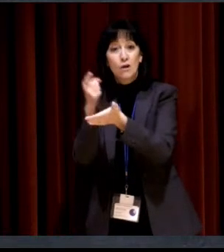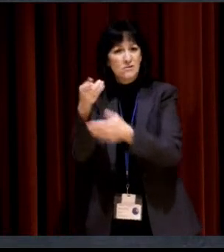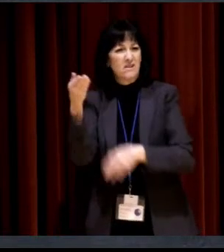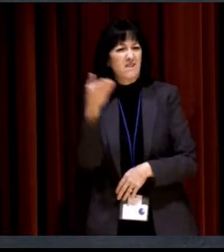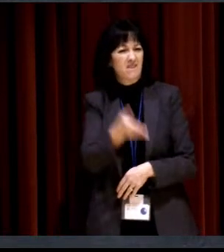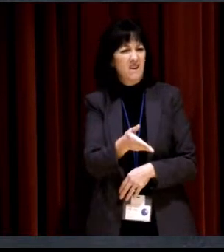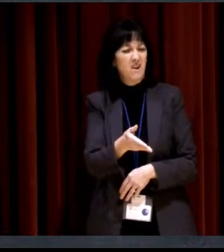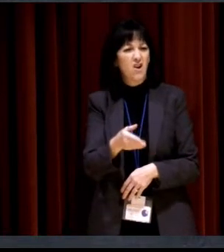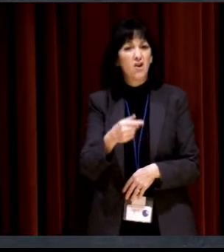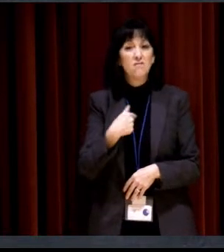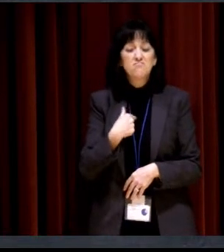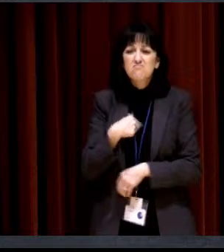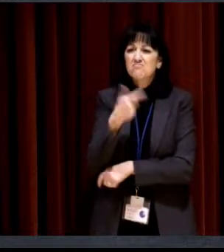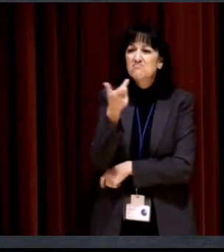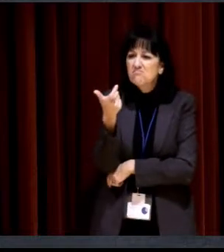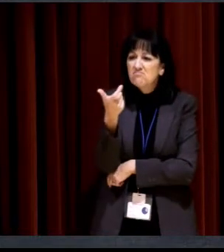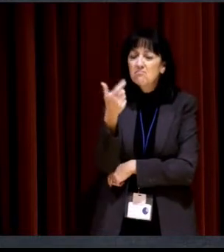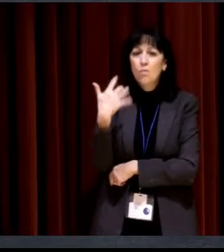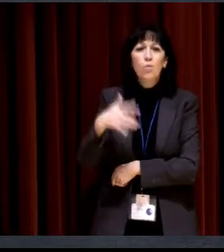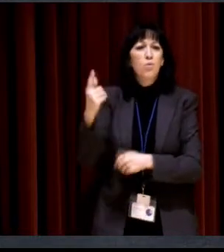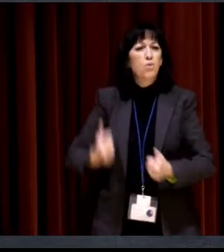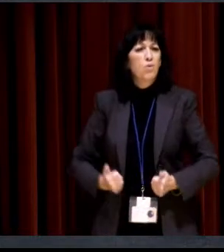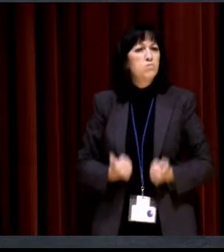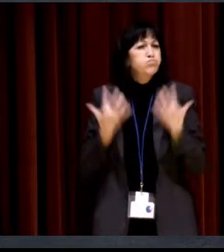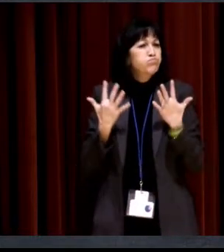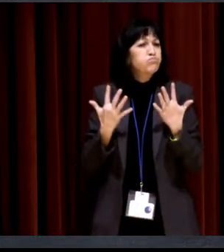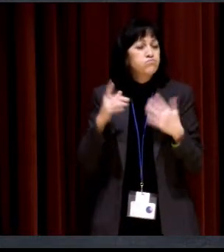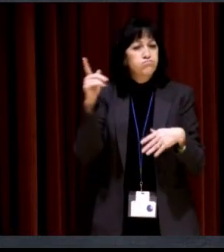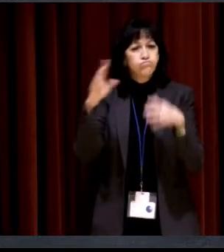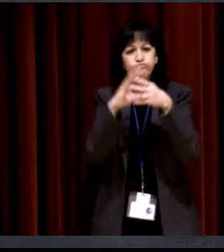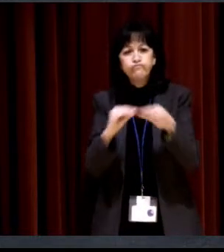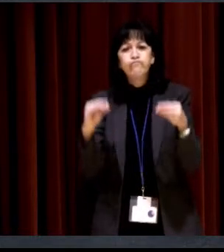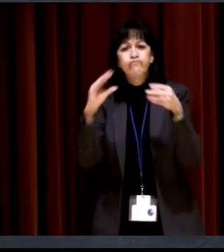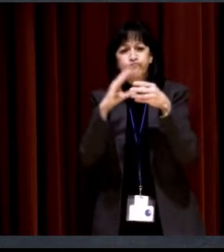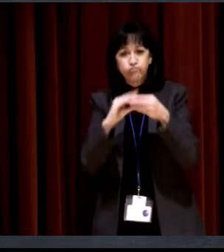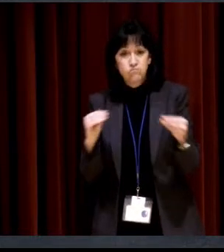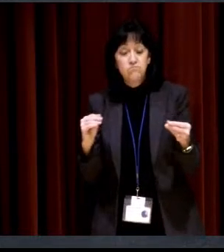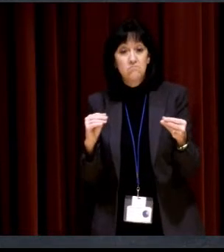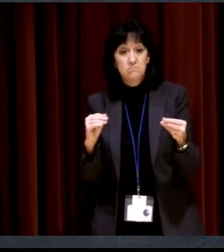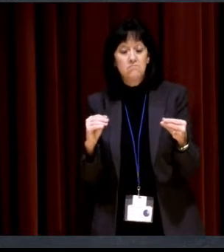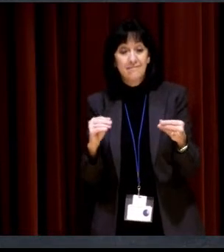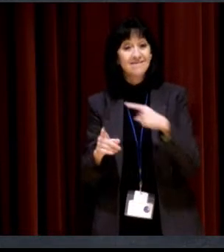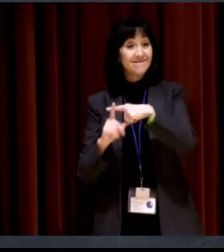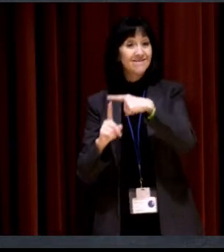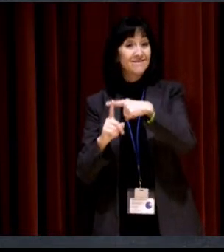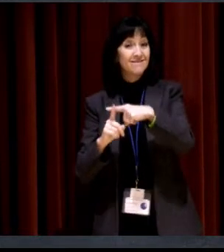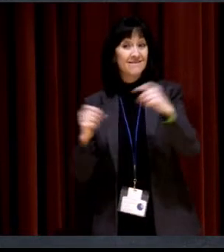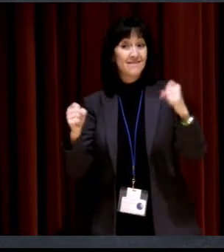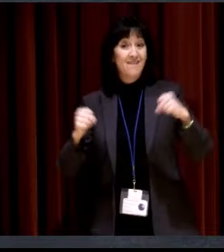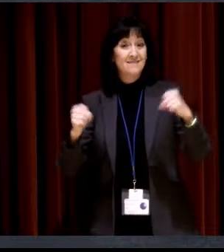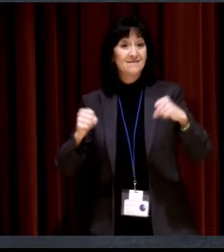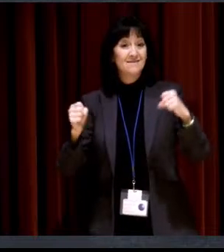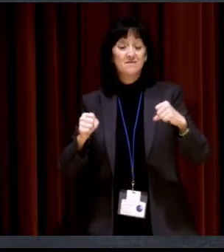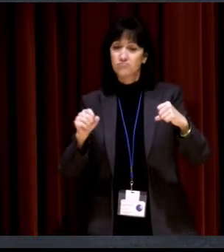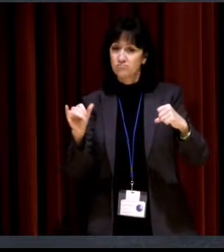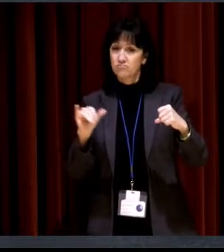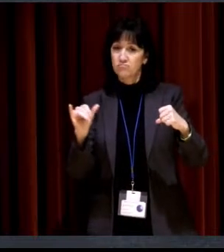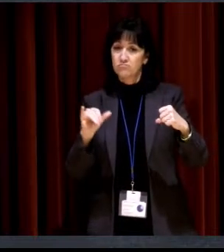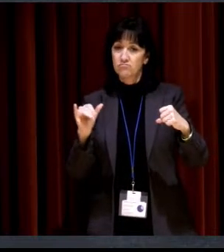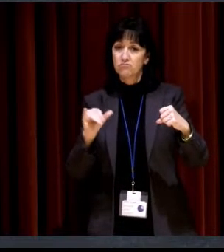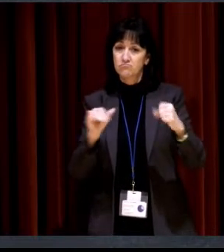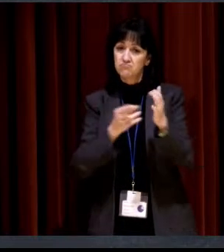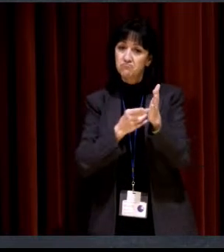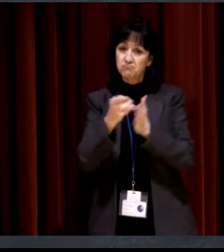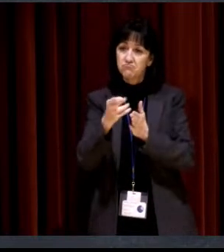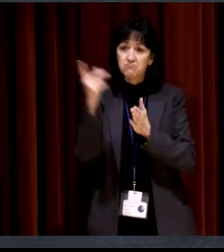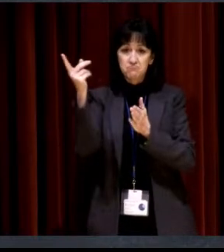talked about their experience. They were also pretty explicit about the negative part of their experience. As governor, I